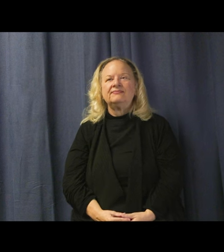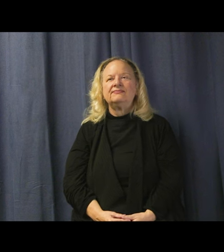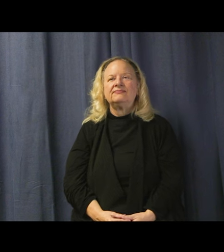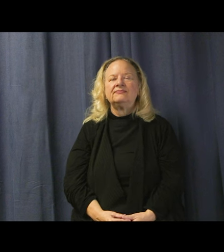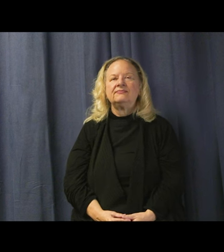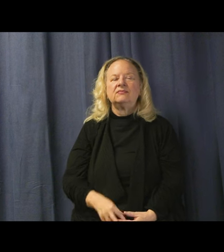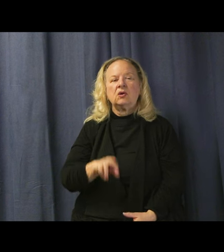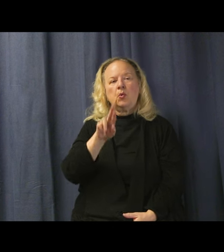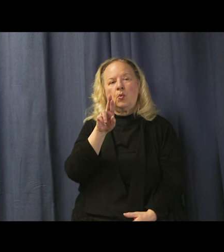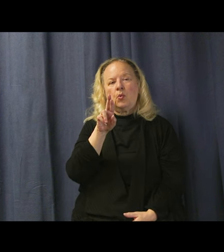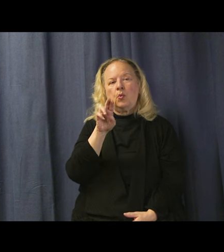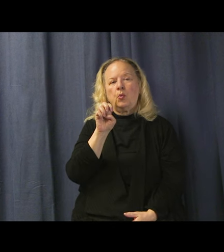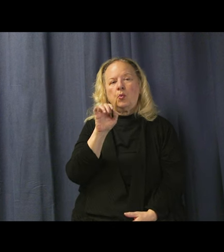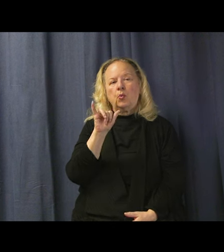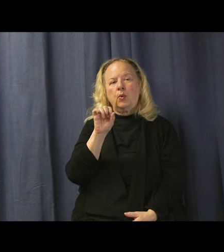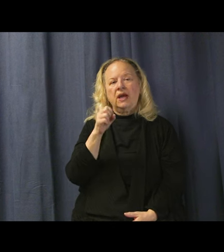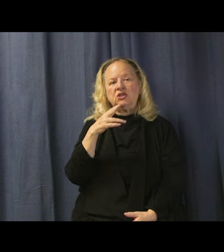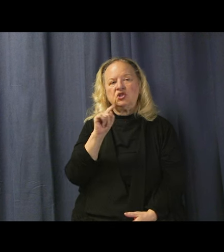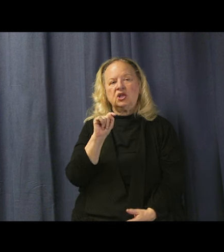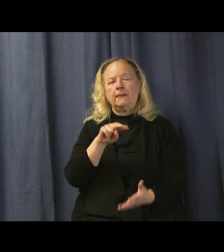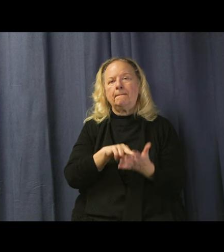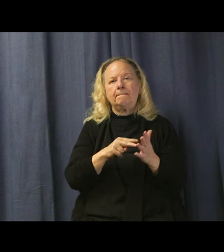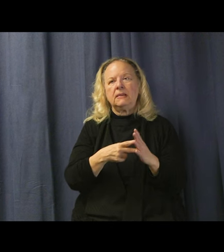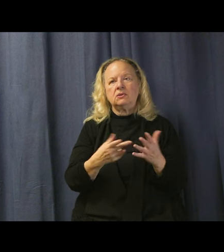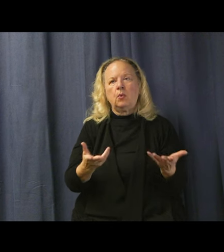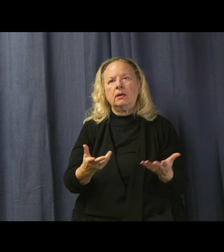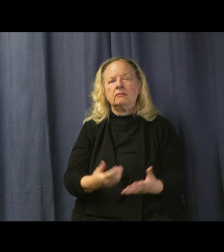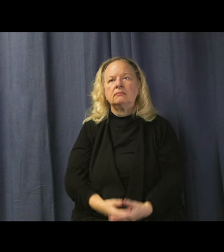the word reshit means what?